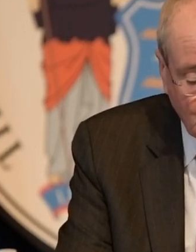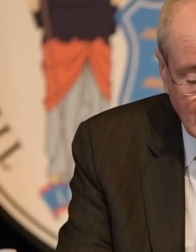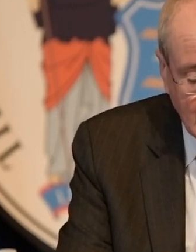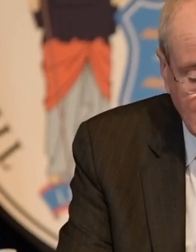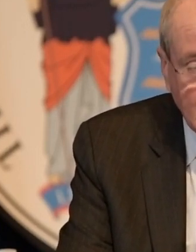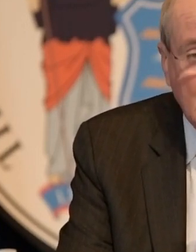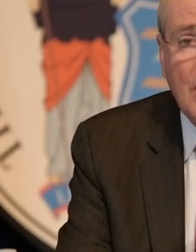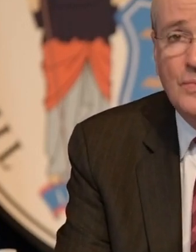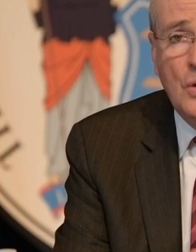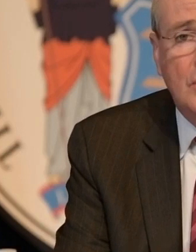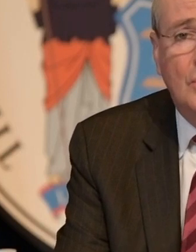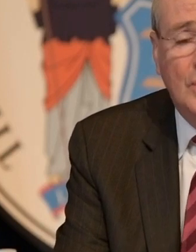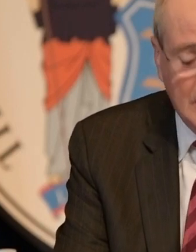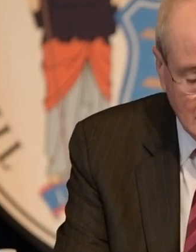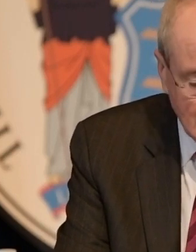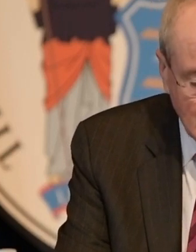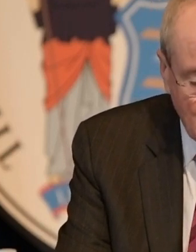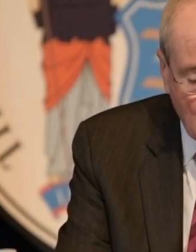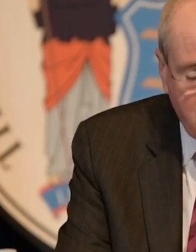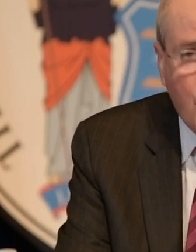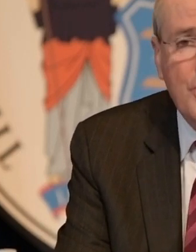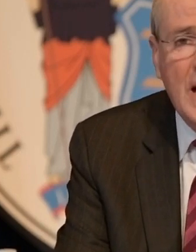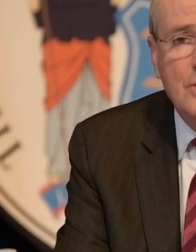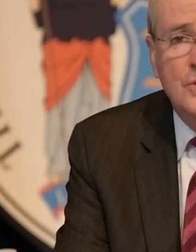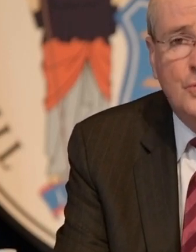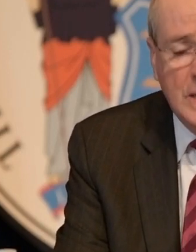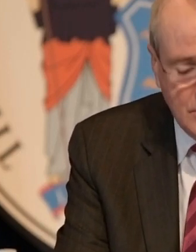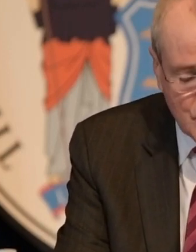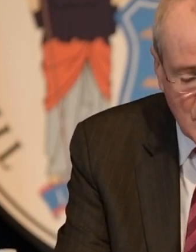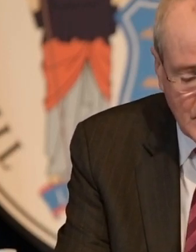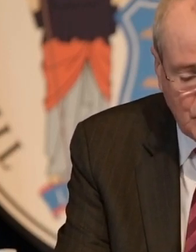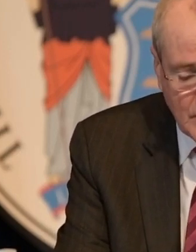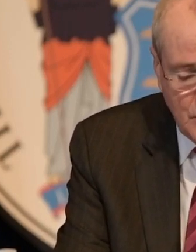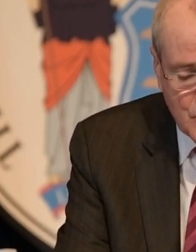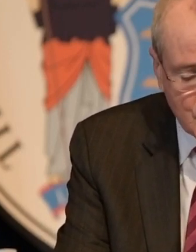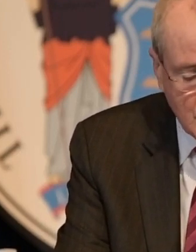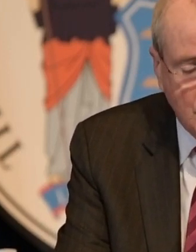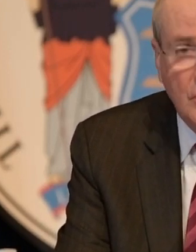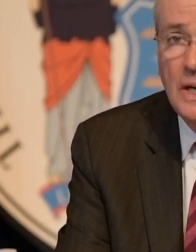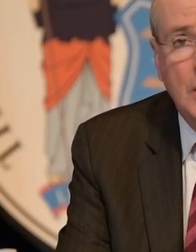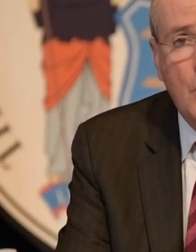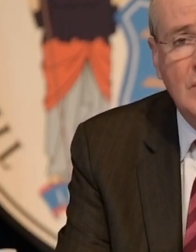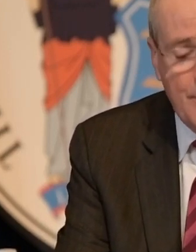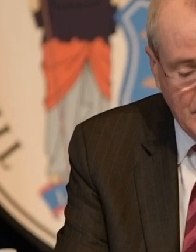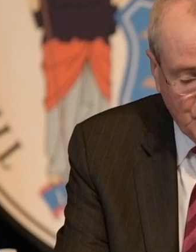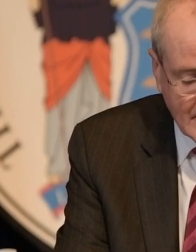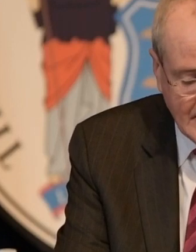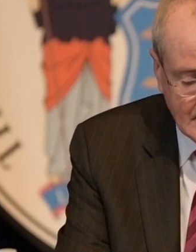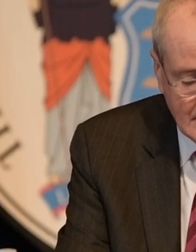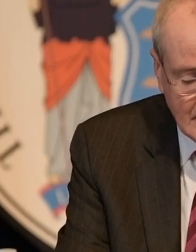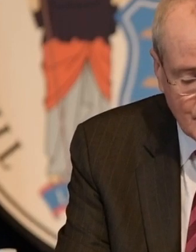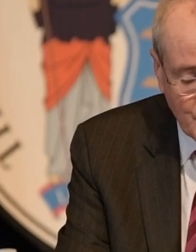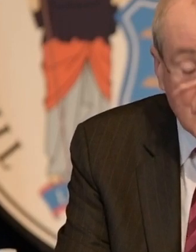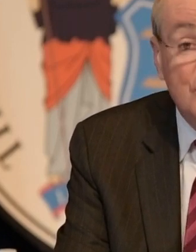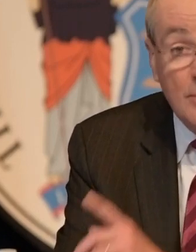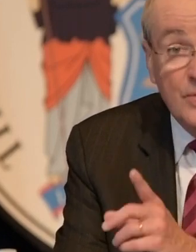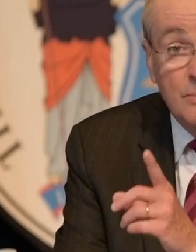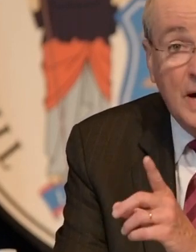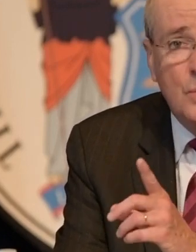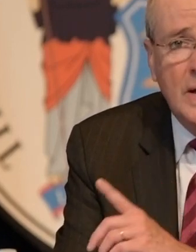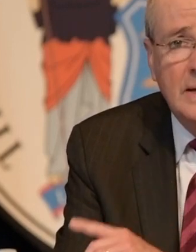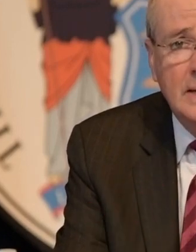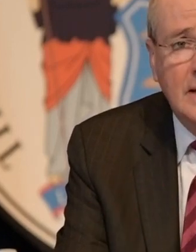ones. As I've noted earlier, there are 4,377 New Jerseyans who have not been as lucky. And some